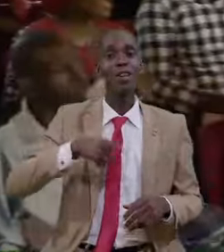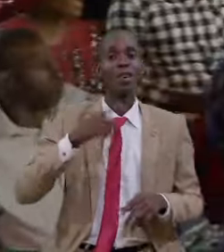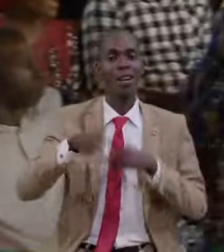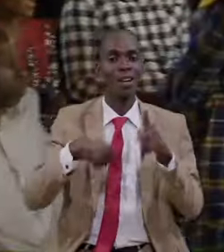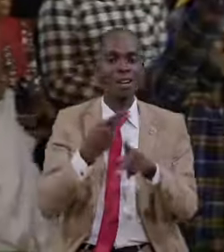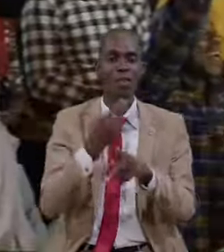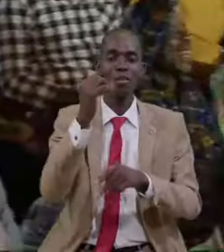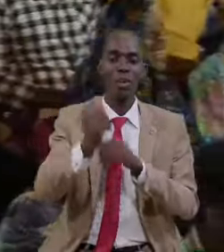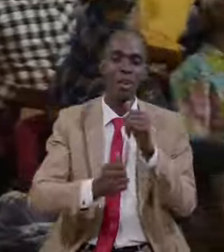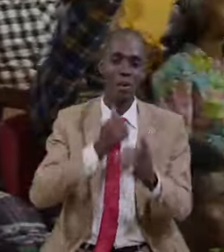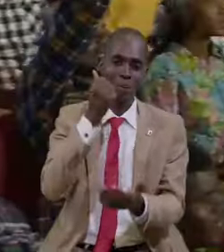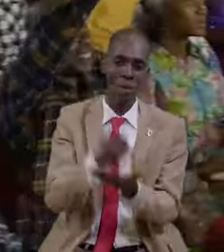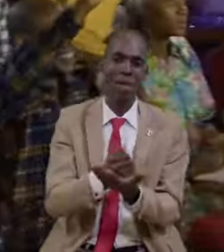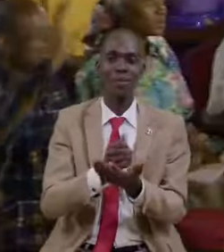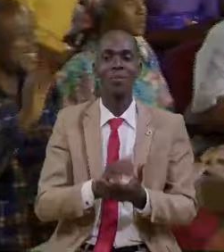You know,